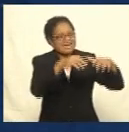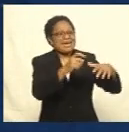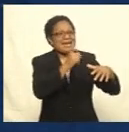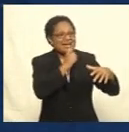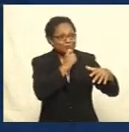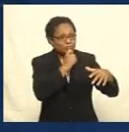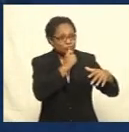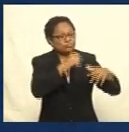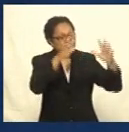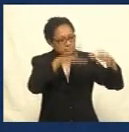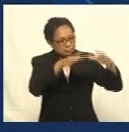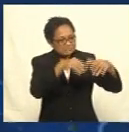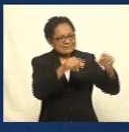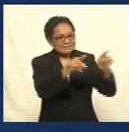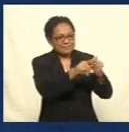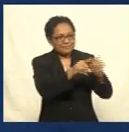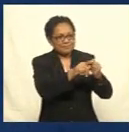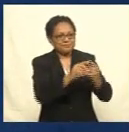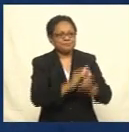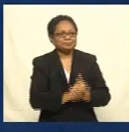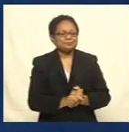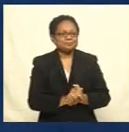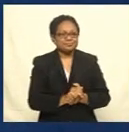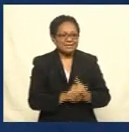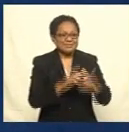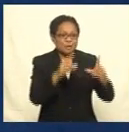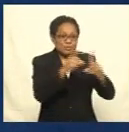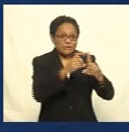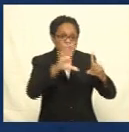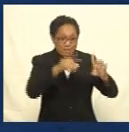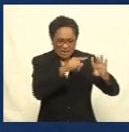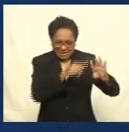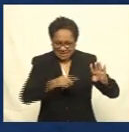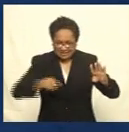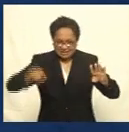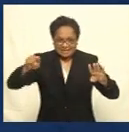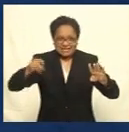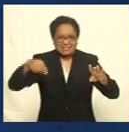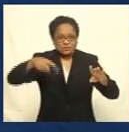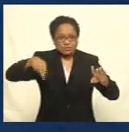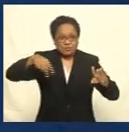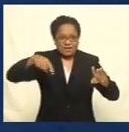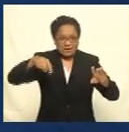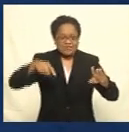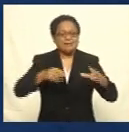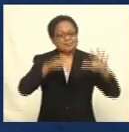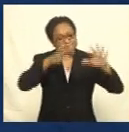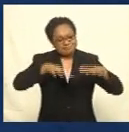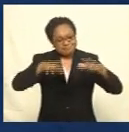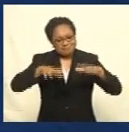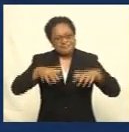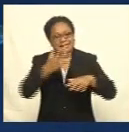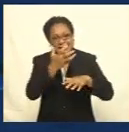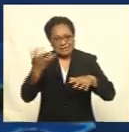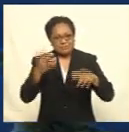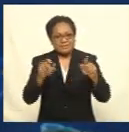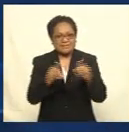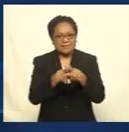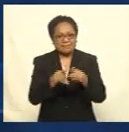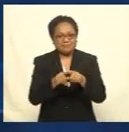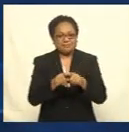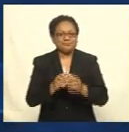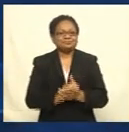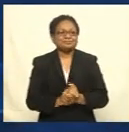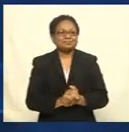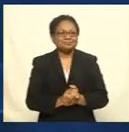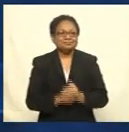evening showers. Eastwards from Pacific Harbour to Suva, cloudy with some isolated showers.